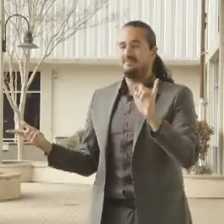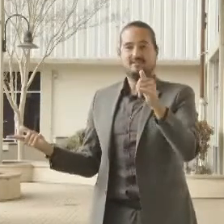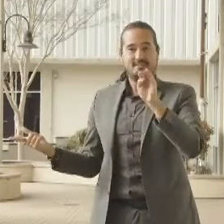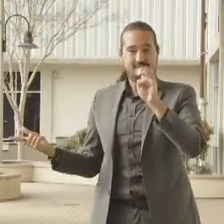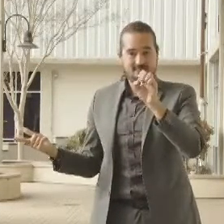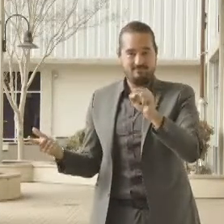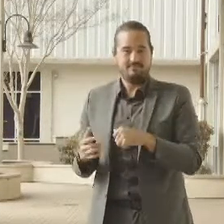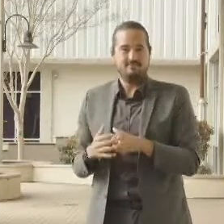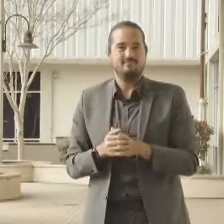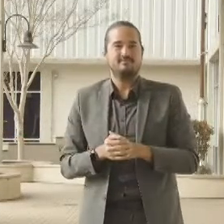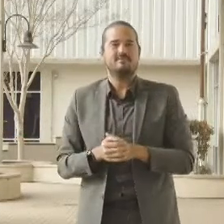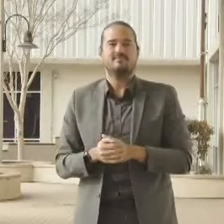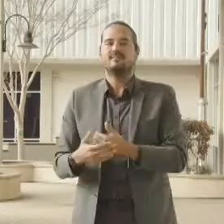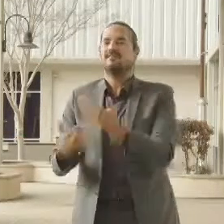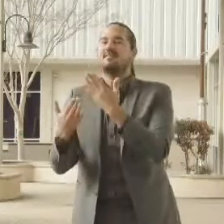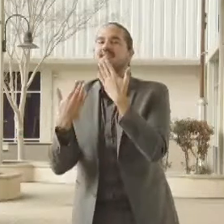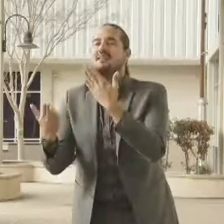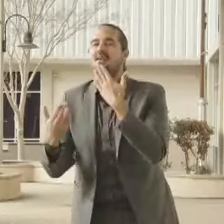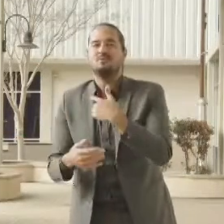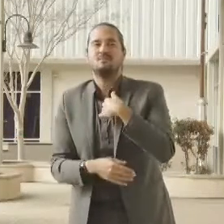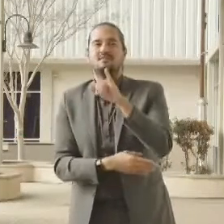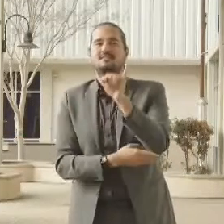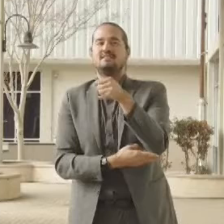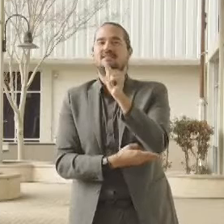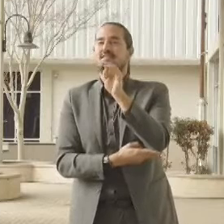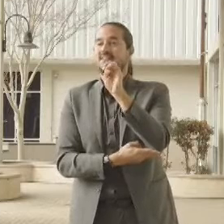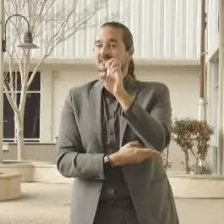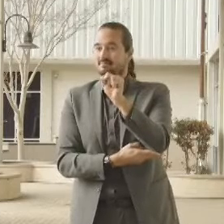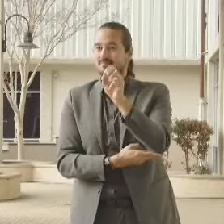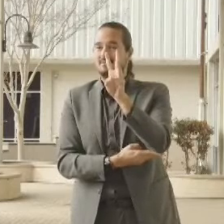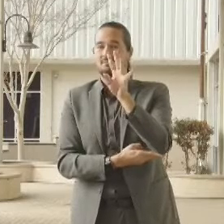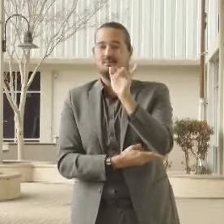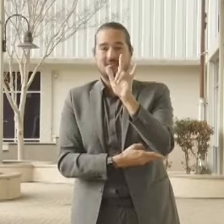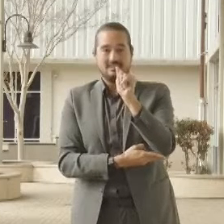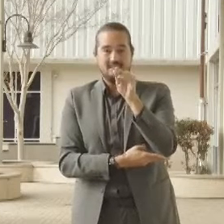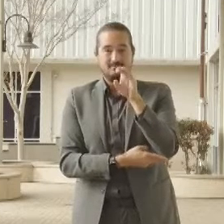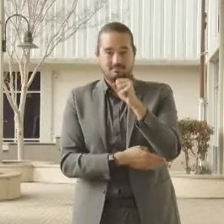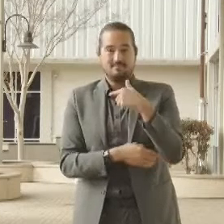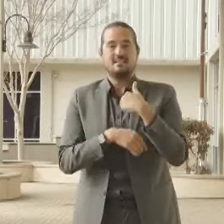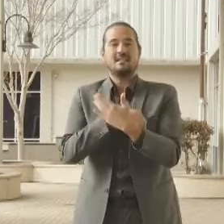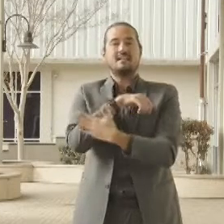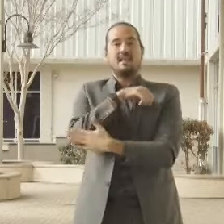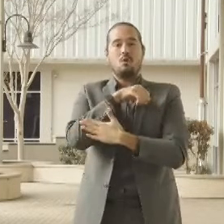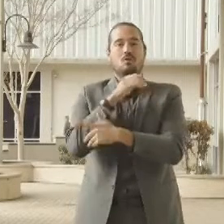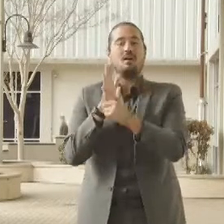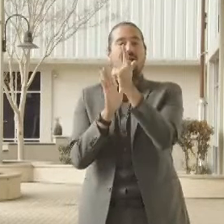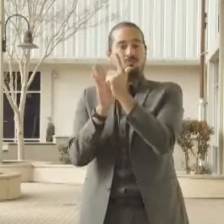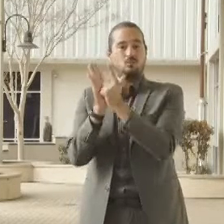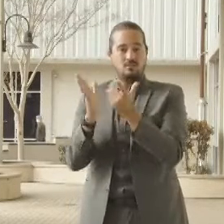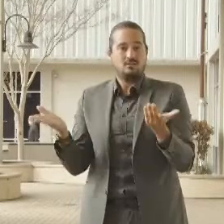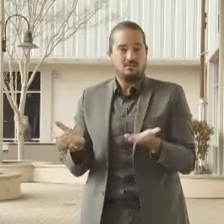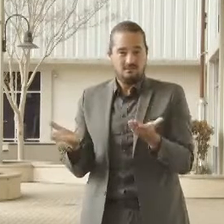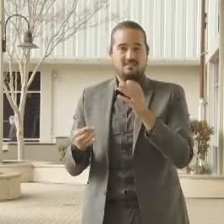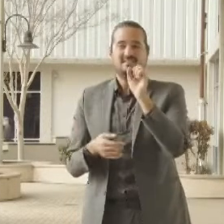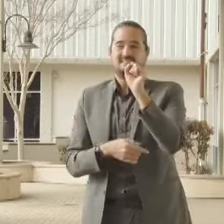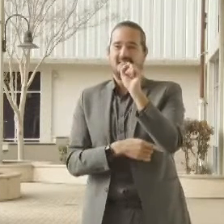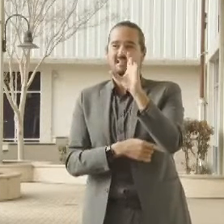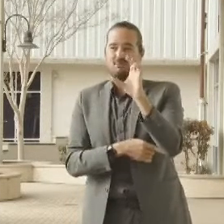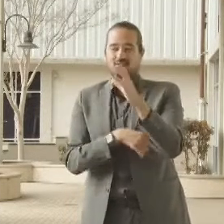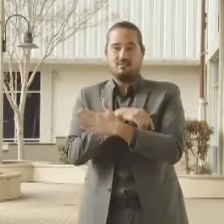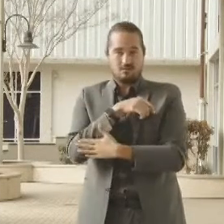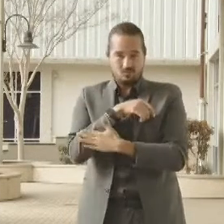Thank you, Dr. Cody. My name is James Williams, and I'm the County Counsel for the County of Santa Clara. Wanted to provide an update